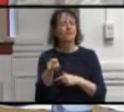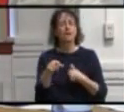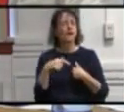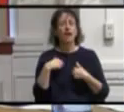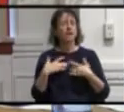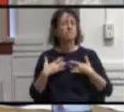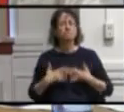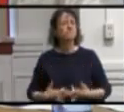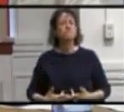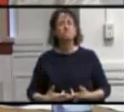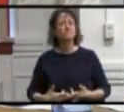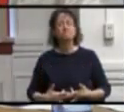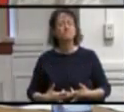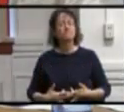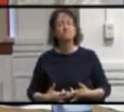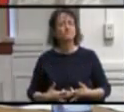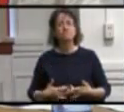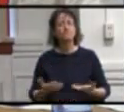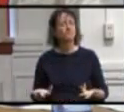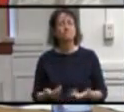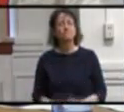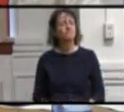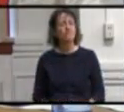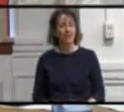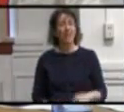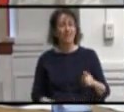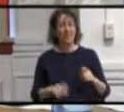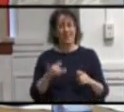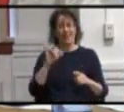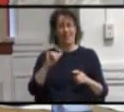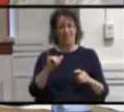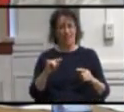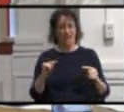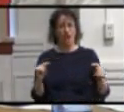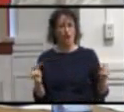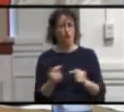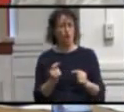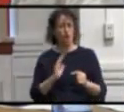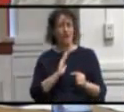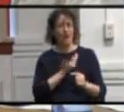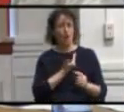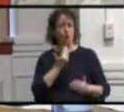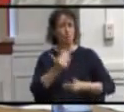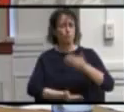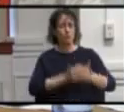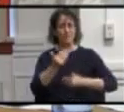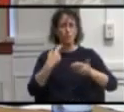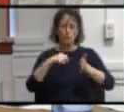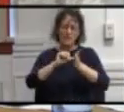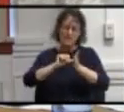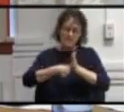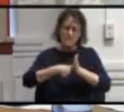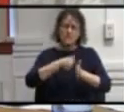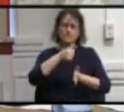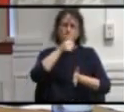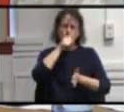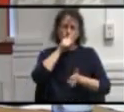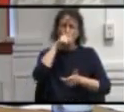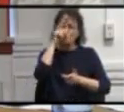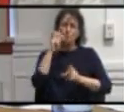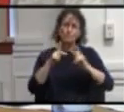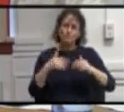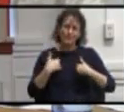manner. It really did harm to the process as a whole, given what we were working on, and it's